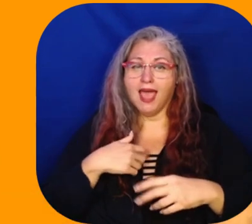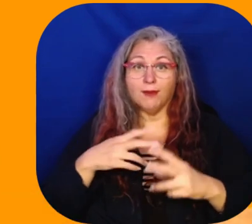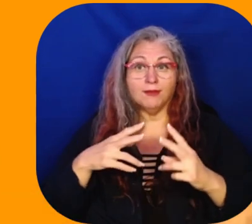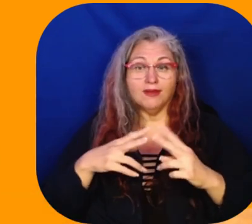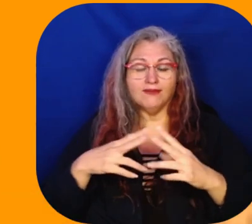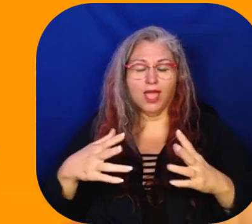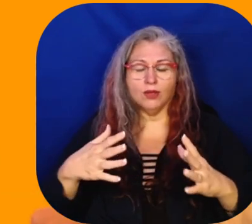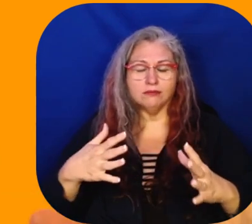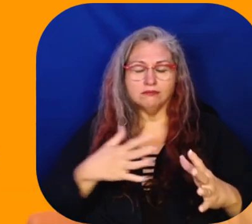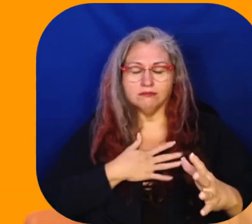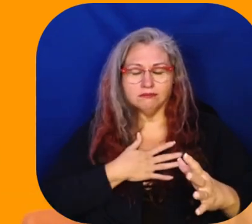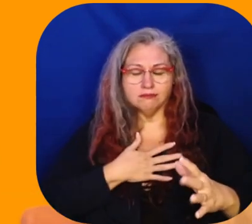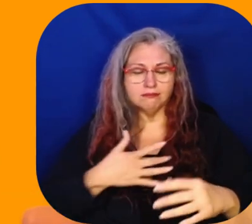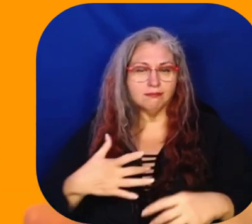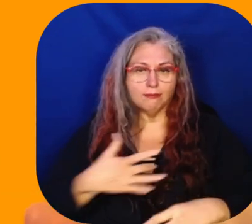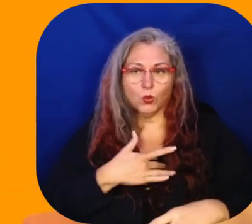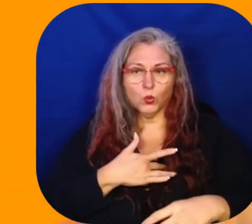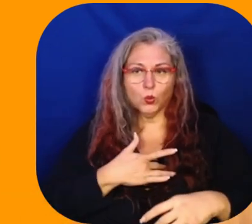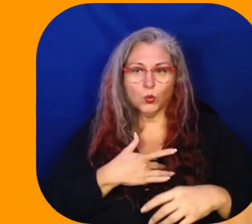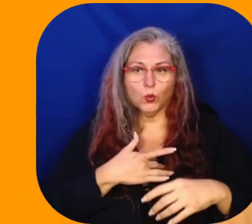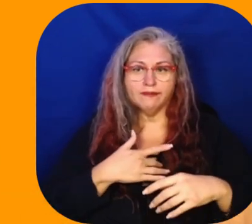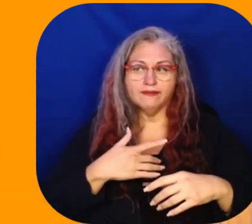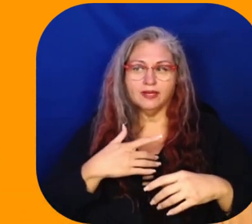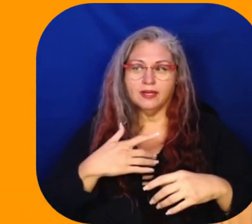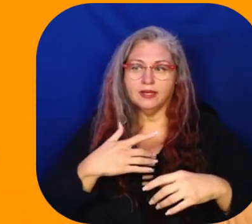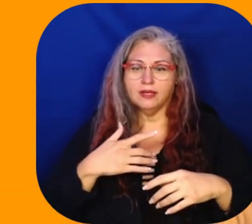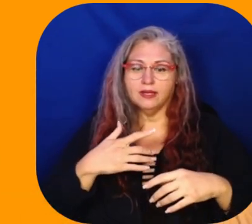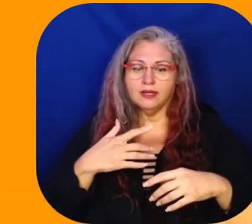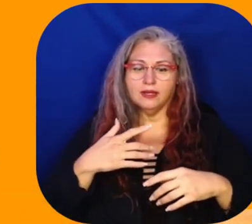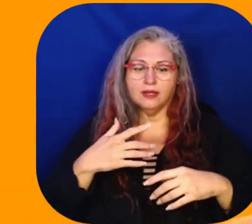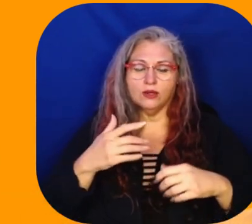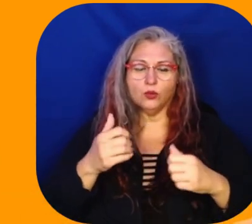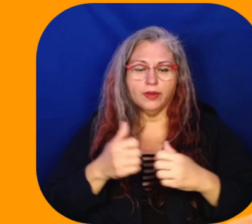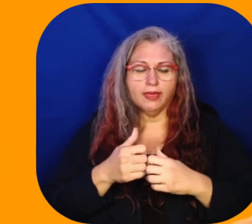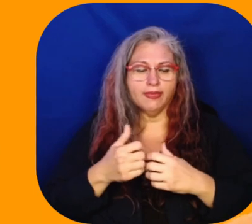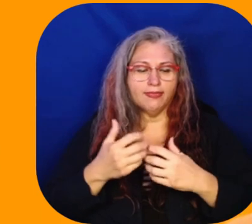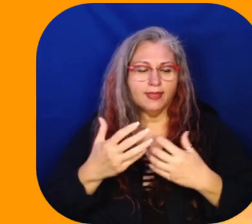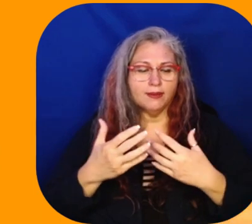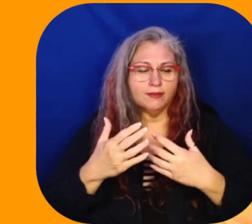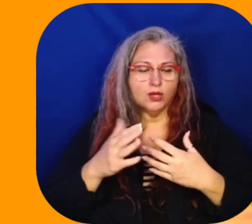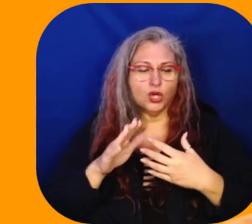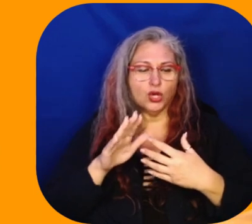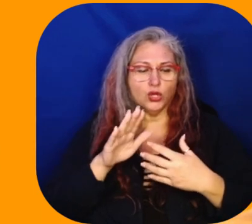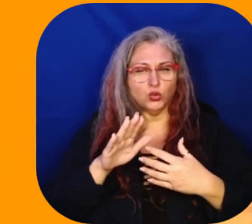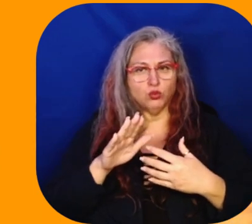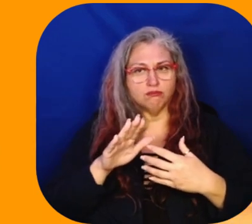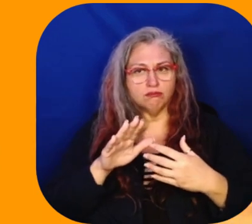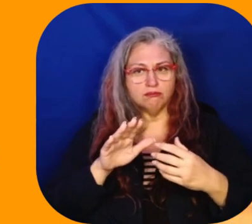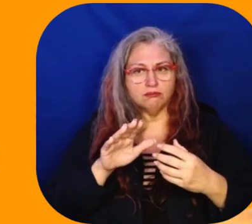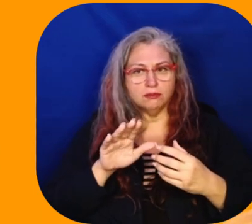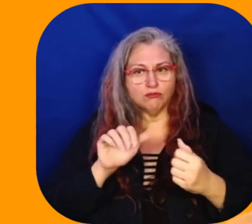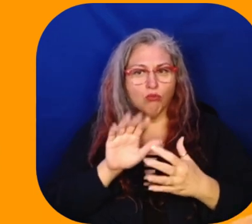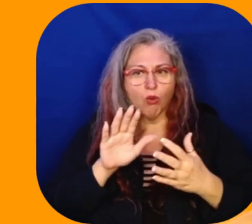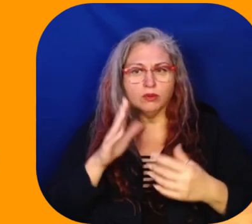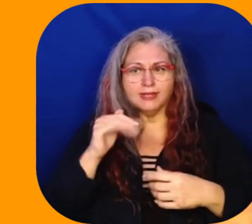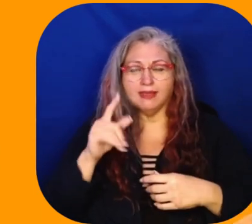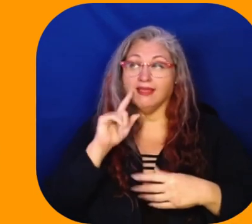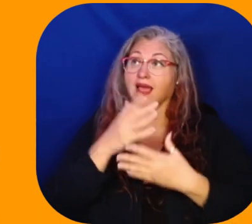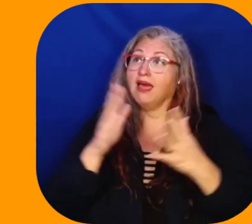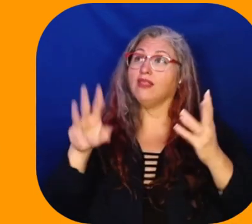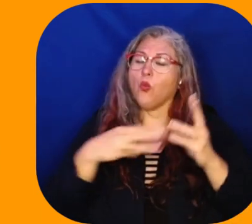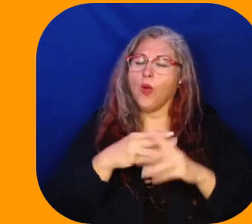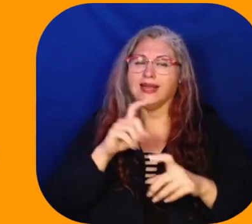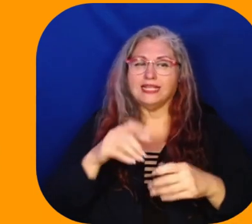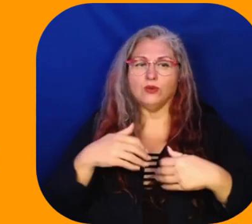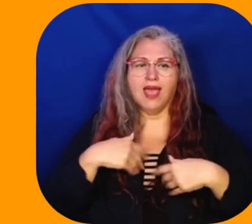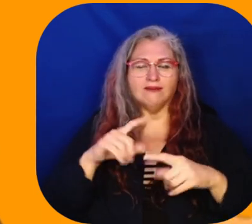moved by your doing that, because I think that the world needs a different